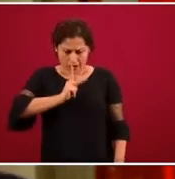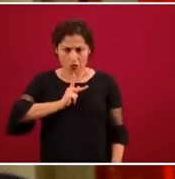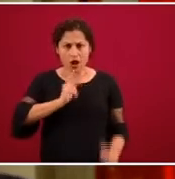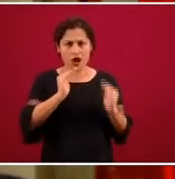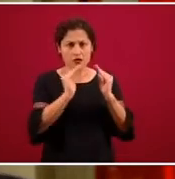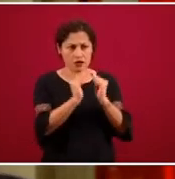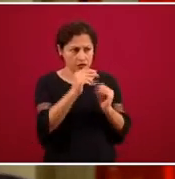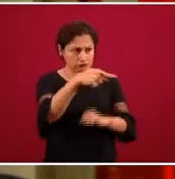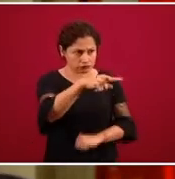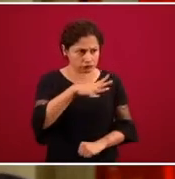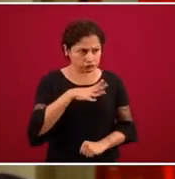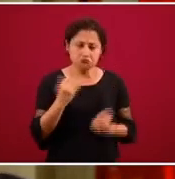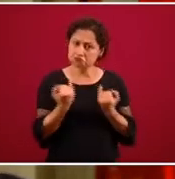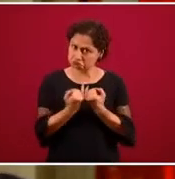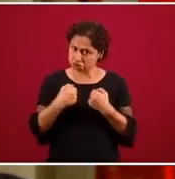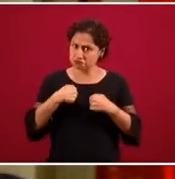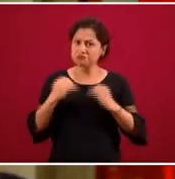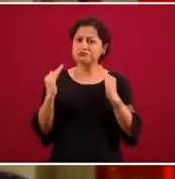friends.